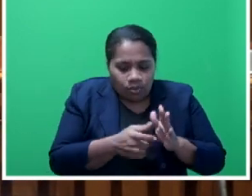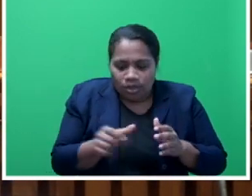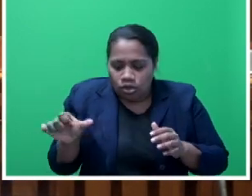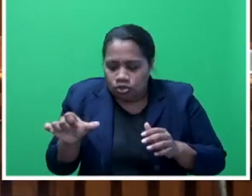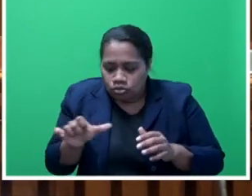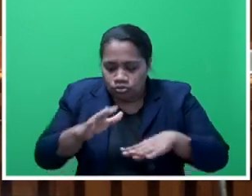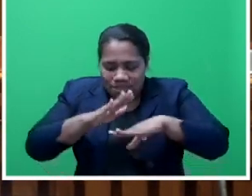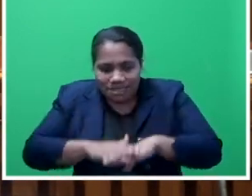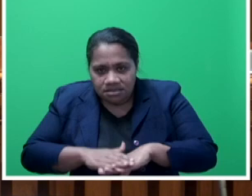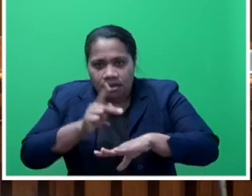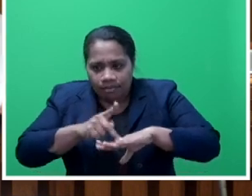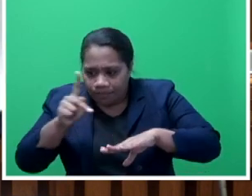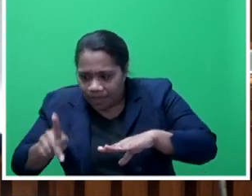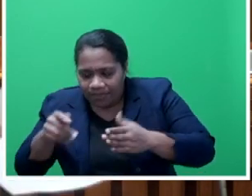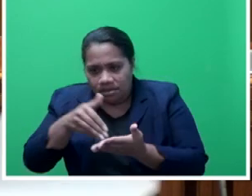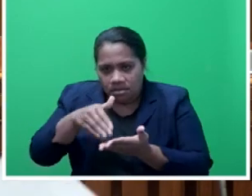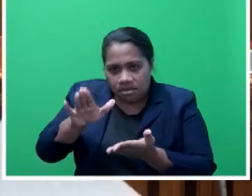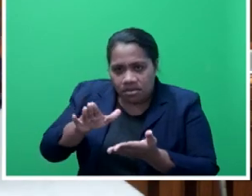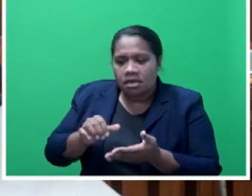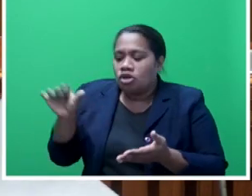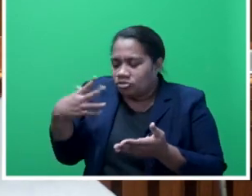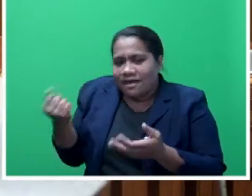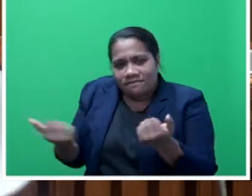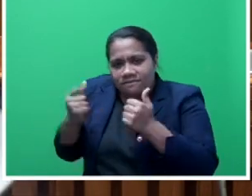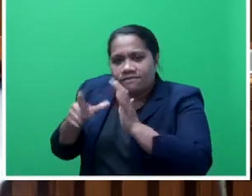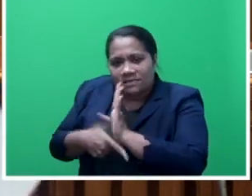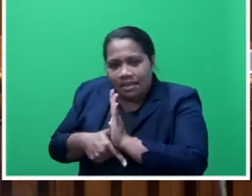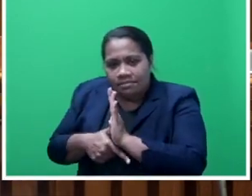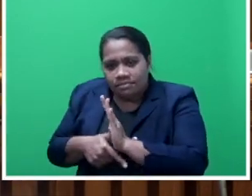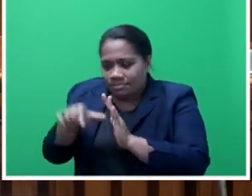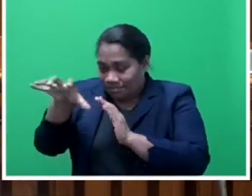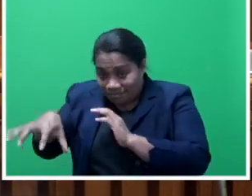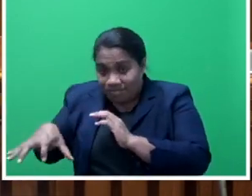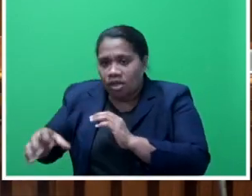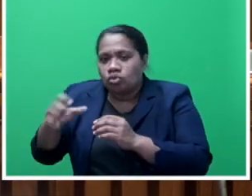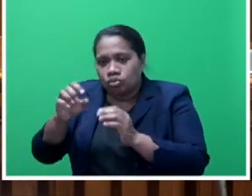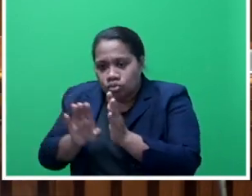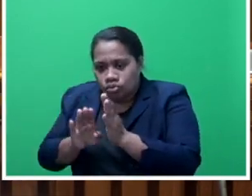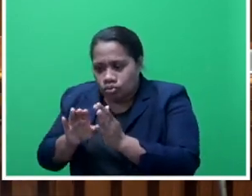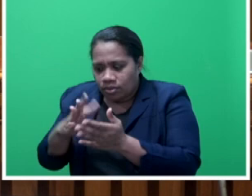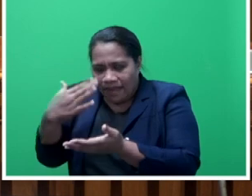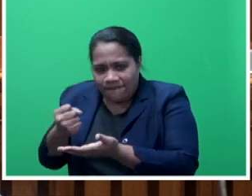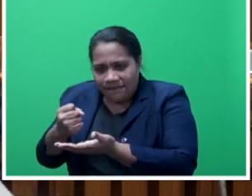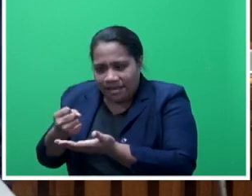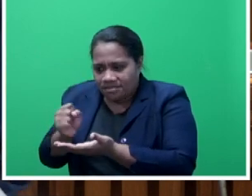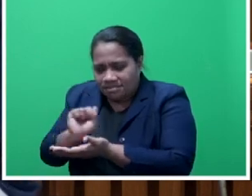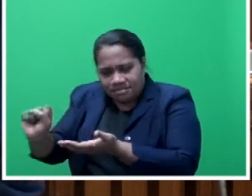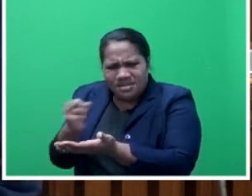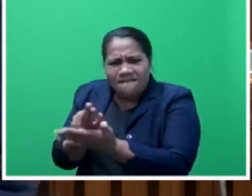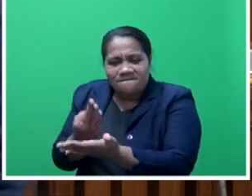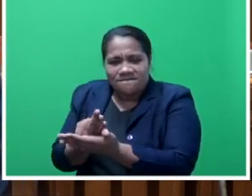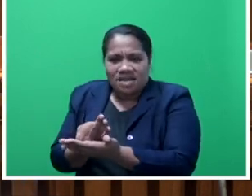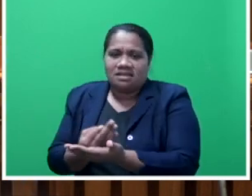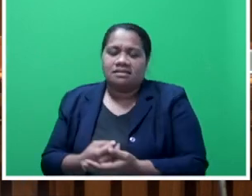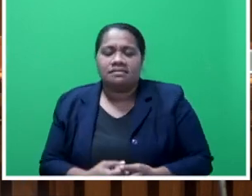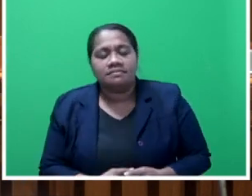raised through the market to be able to continue their funding. So again, it's incorrect to say that. Now,